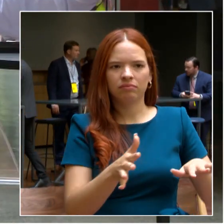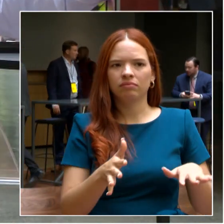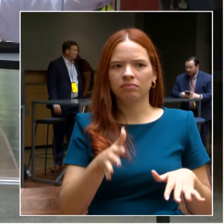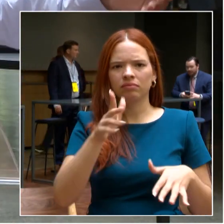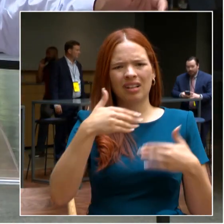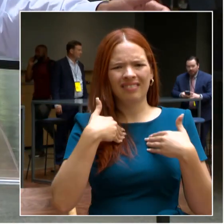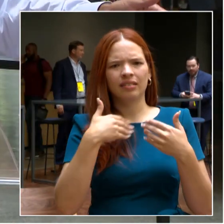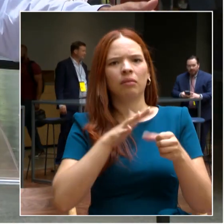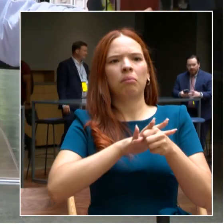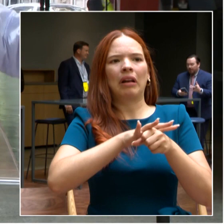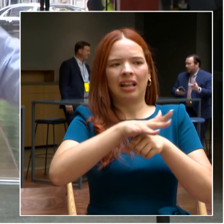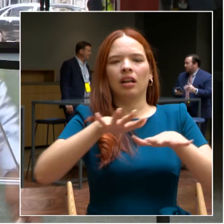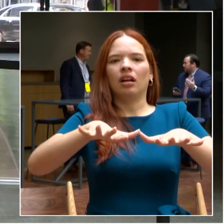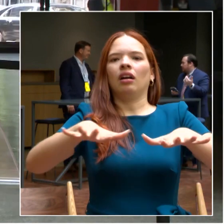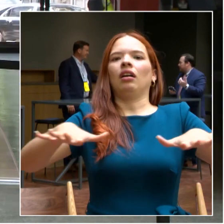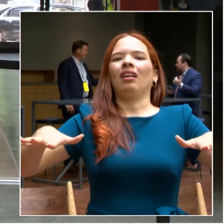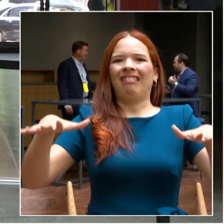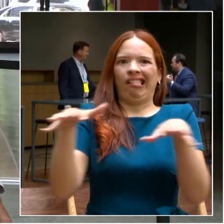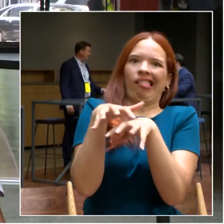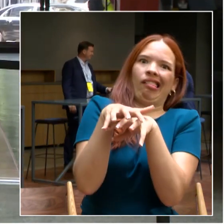Councilman. Please remain up here.